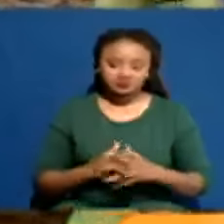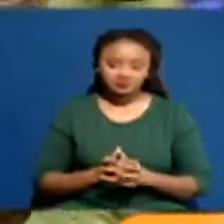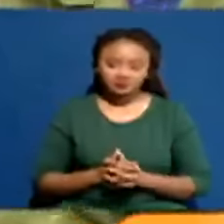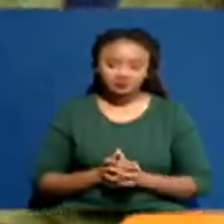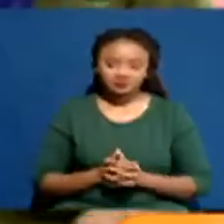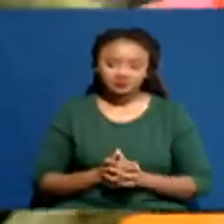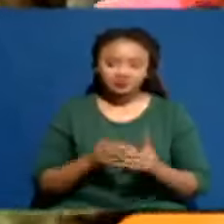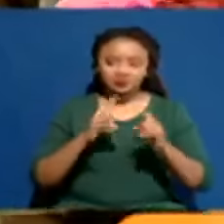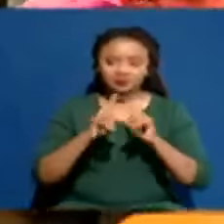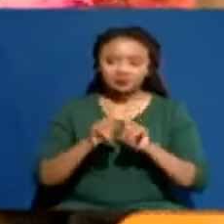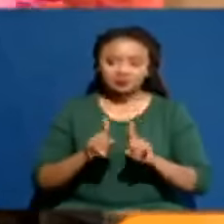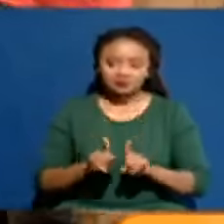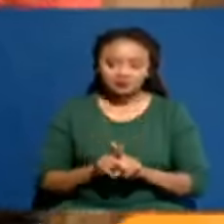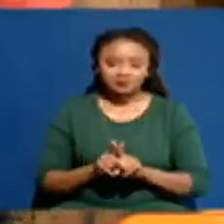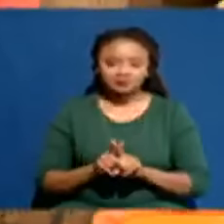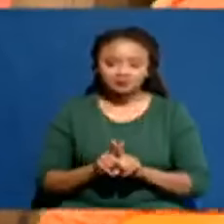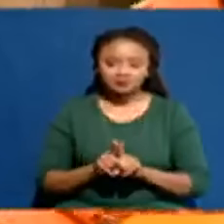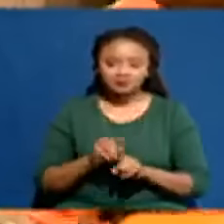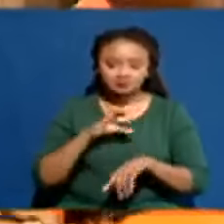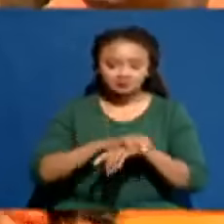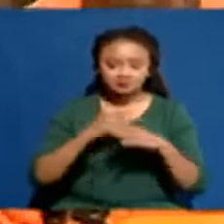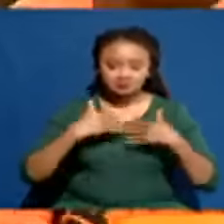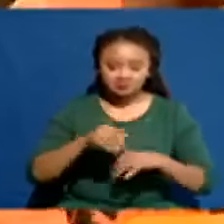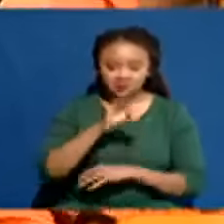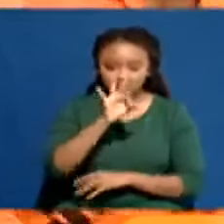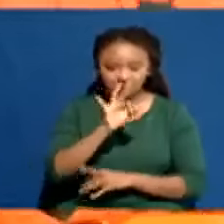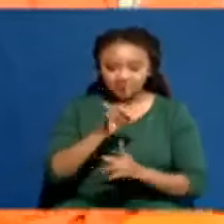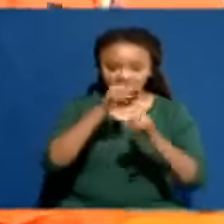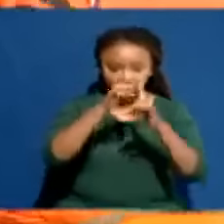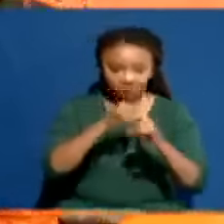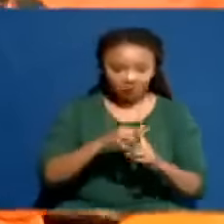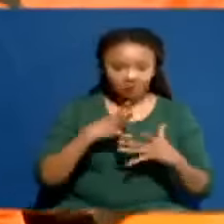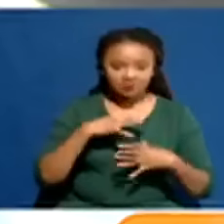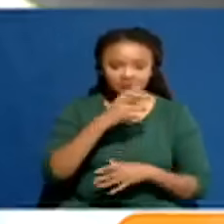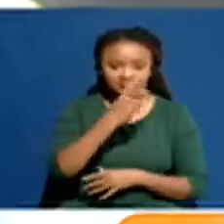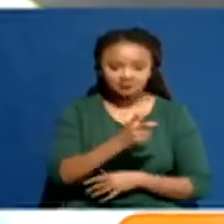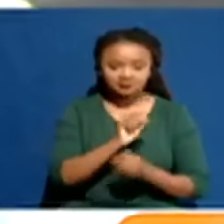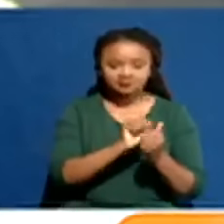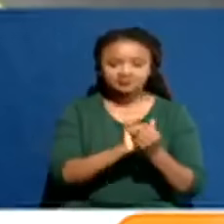to the recovery of three more bodies, bringing the toll to 14 since Wednesday.